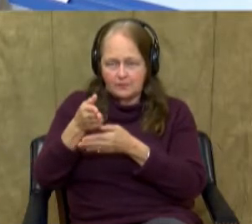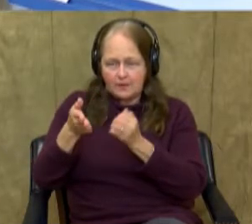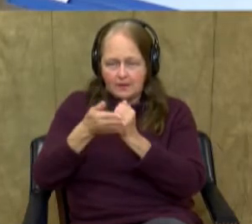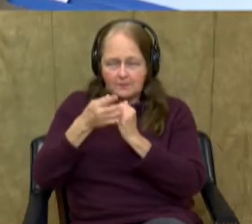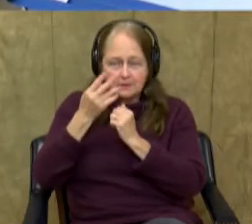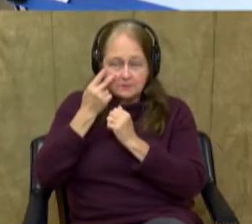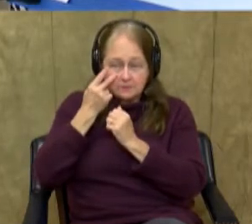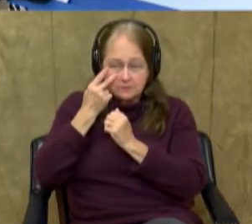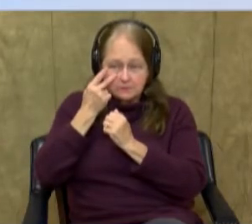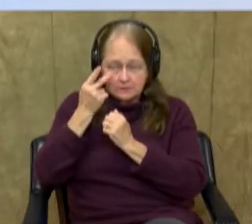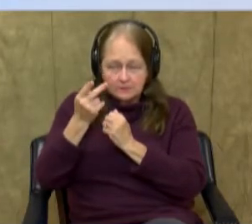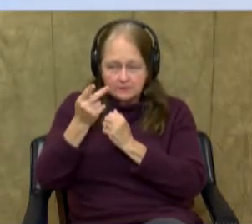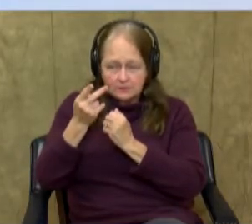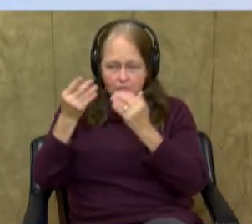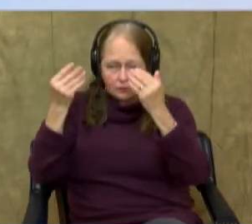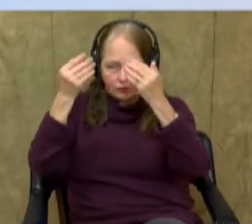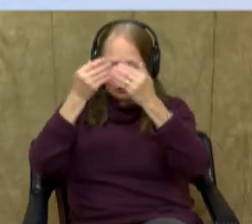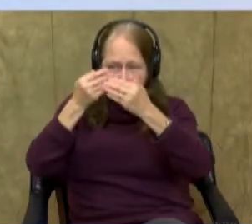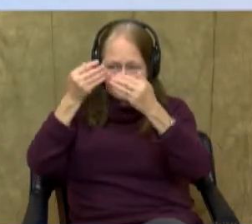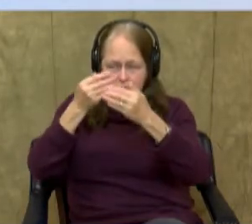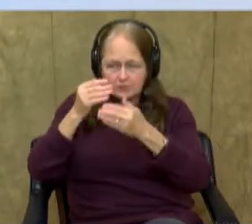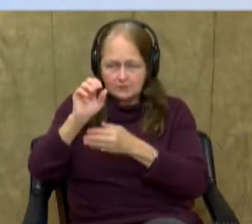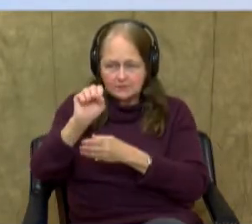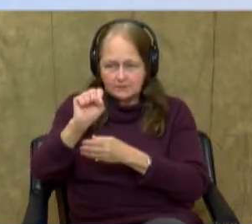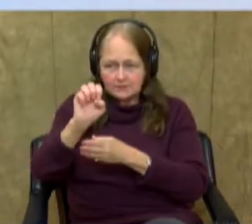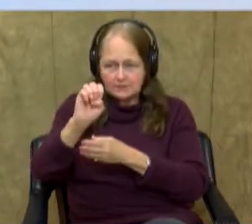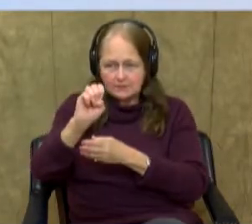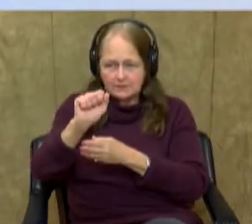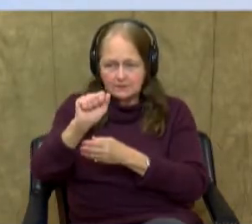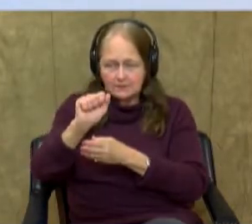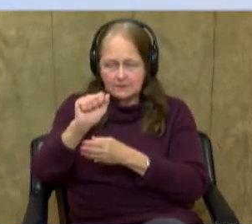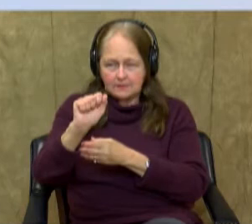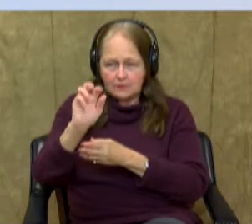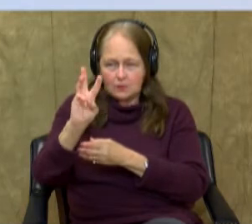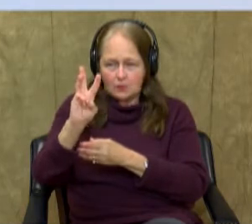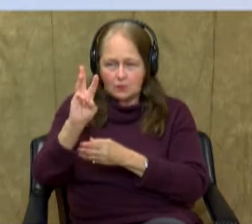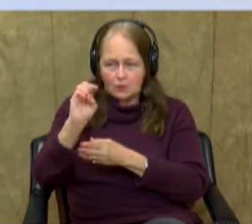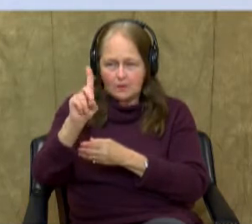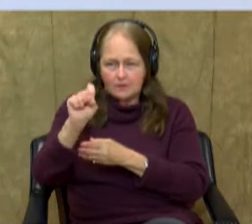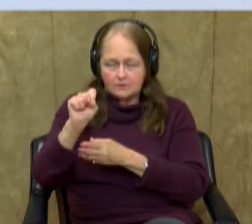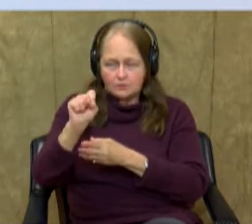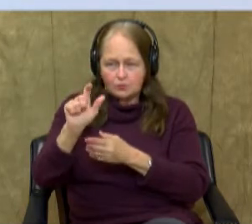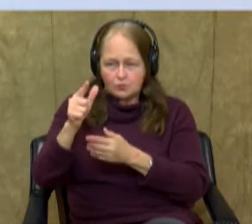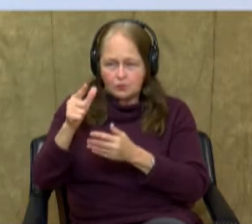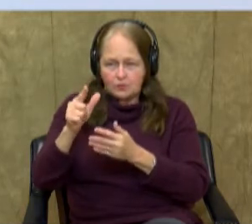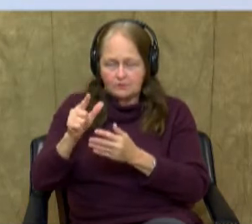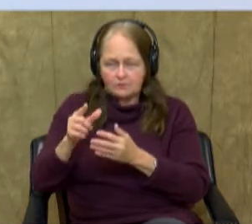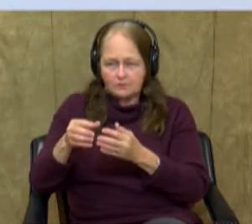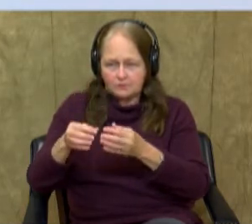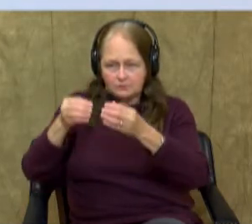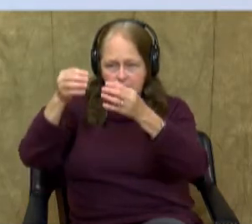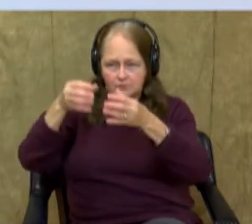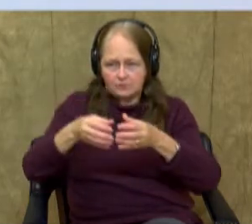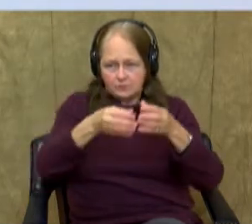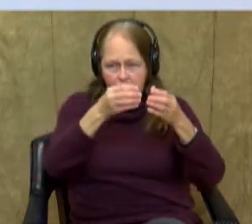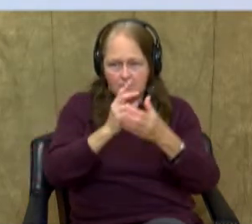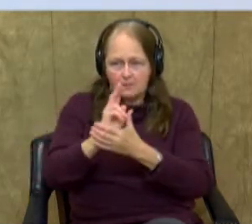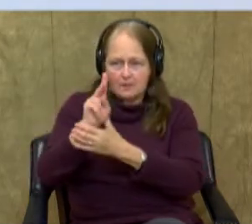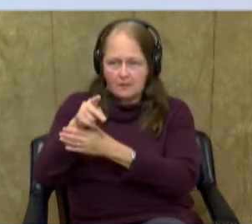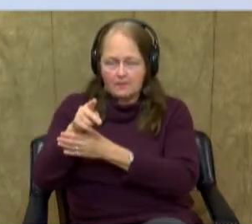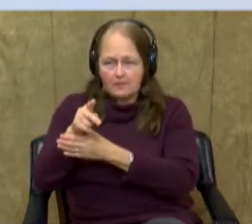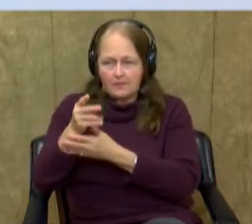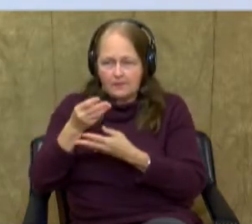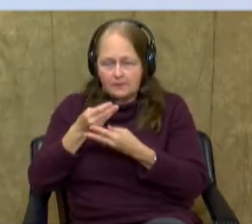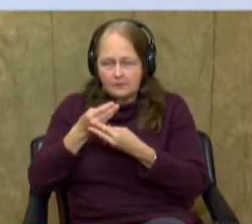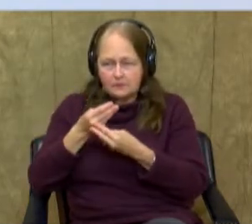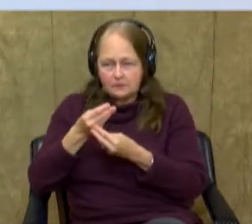him see in that murky seaweed. And then he met the